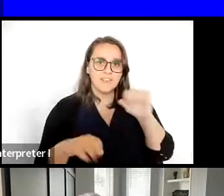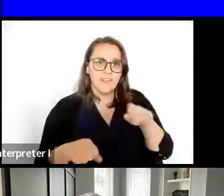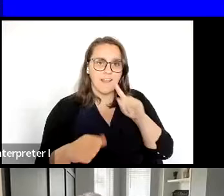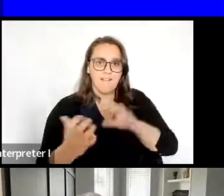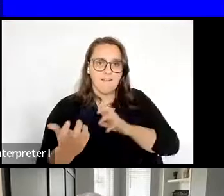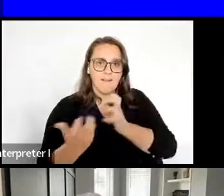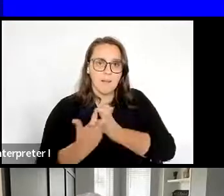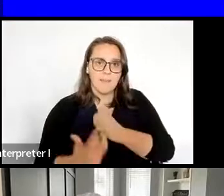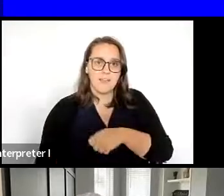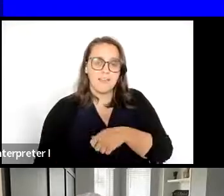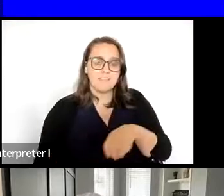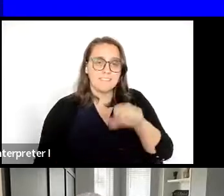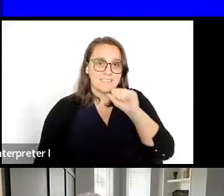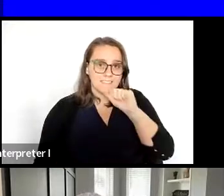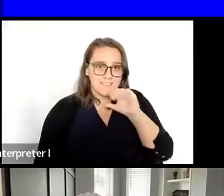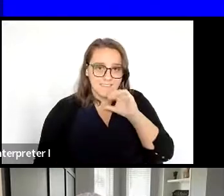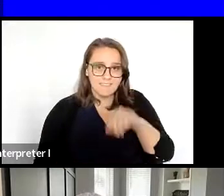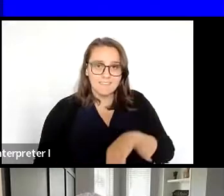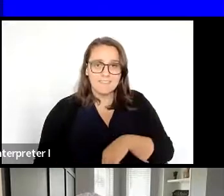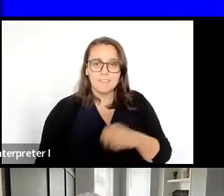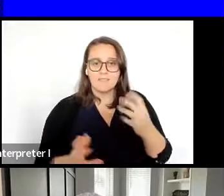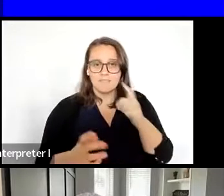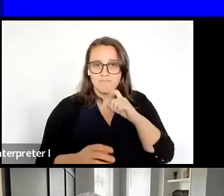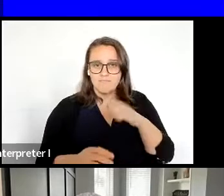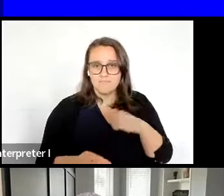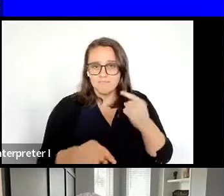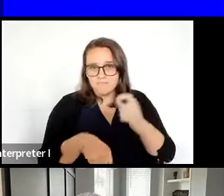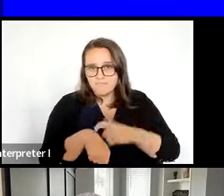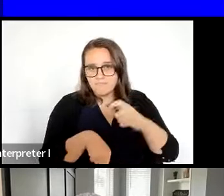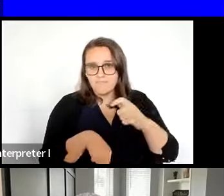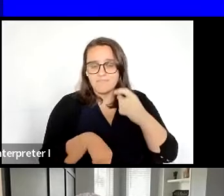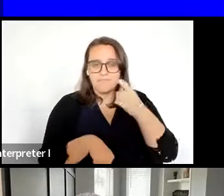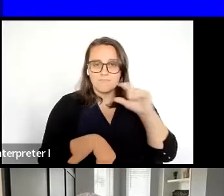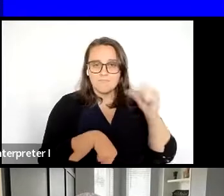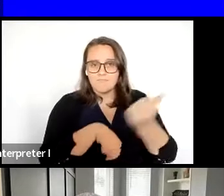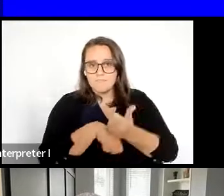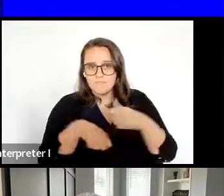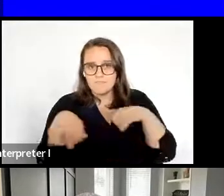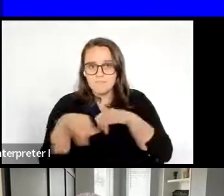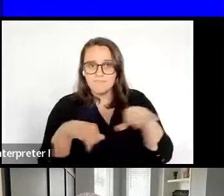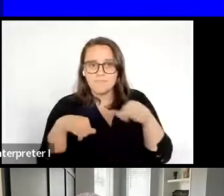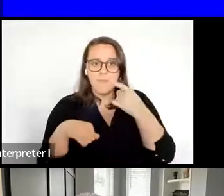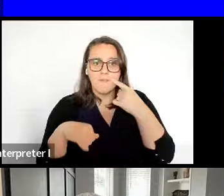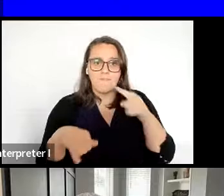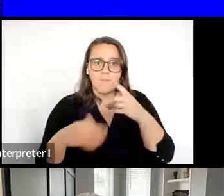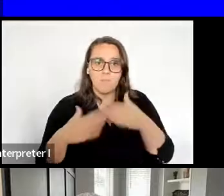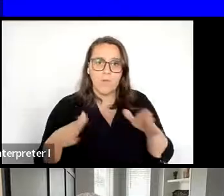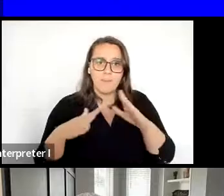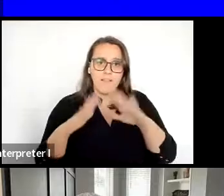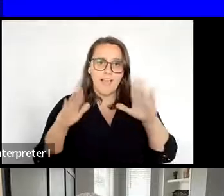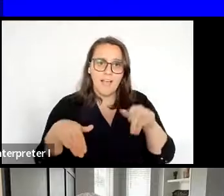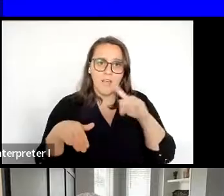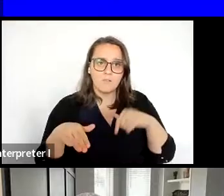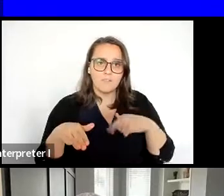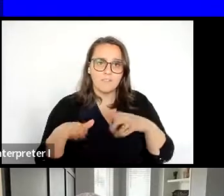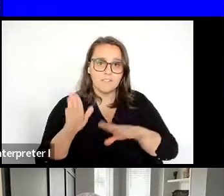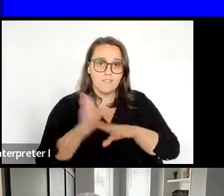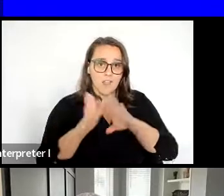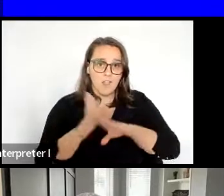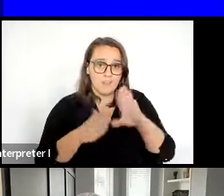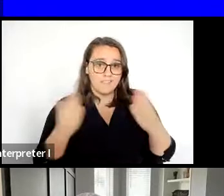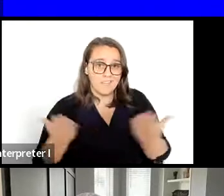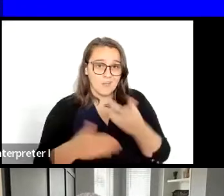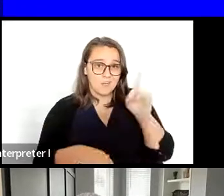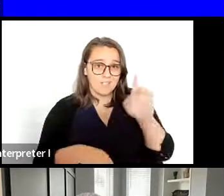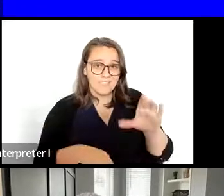project completed on time to set a precedence for other public housing developers in our city. They can no longer wait as they've been told to.